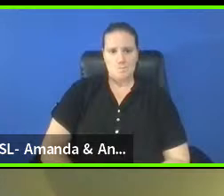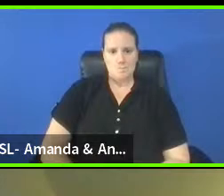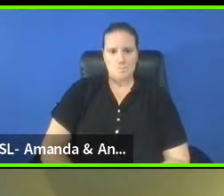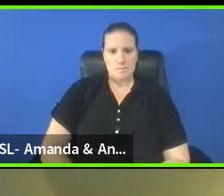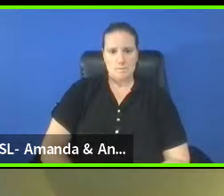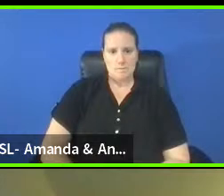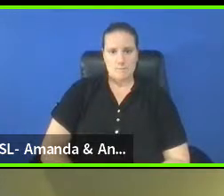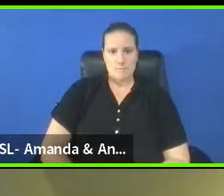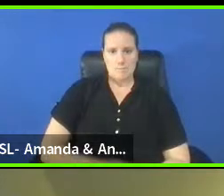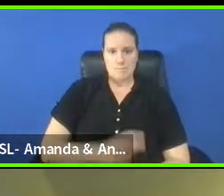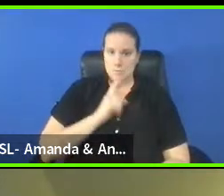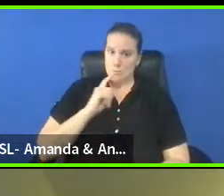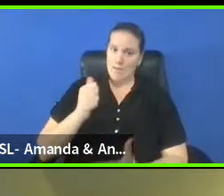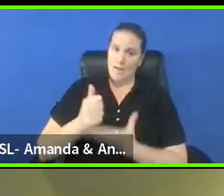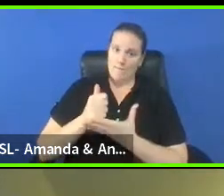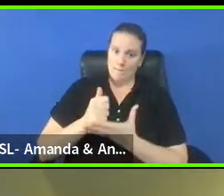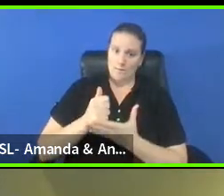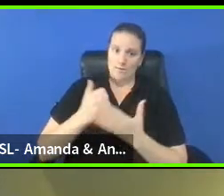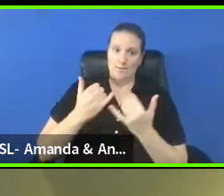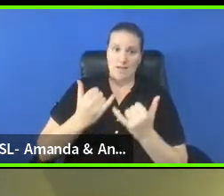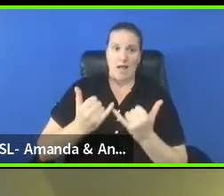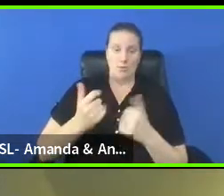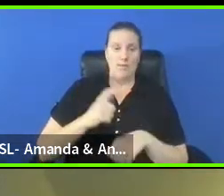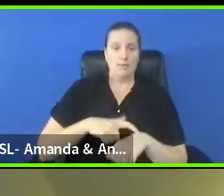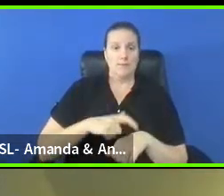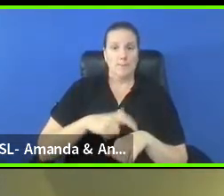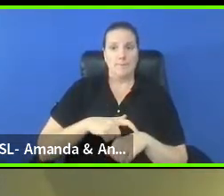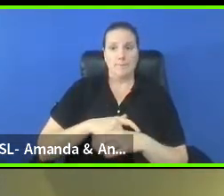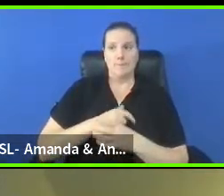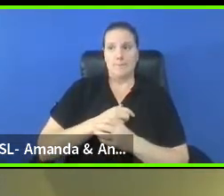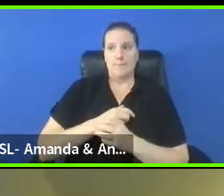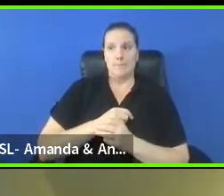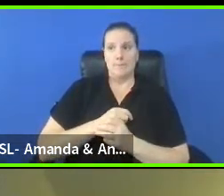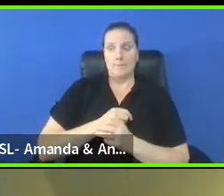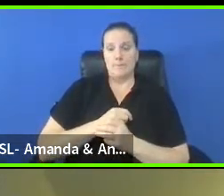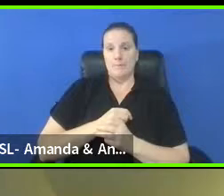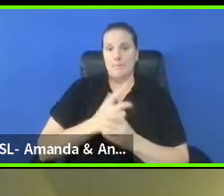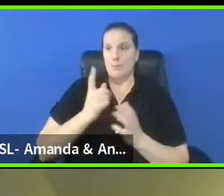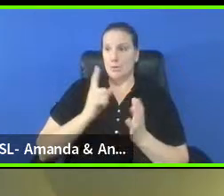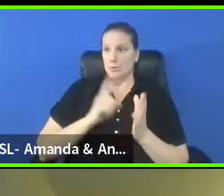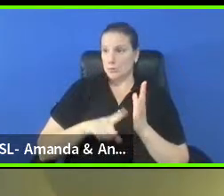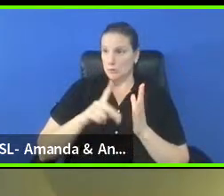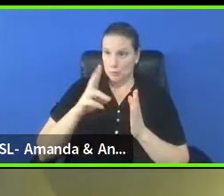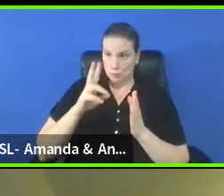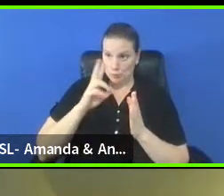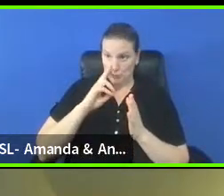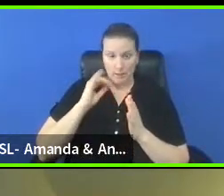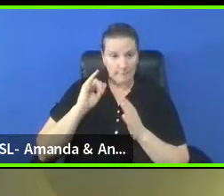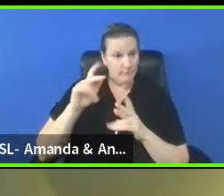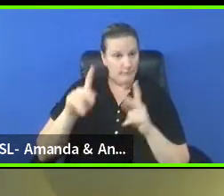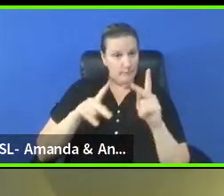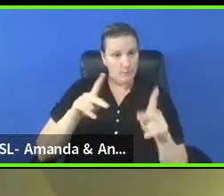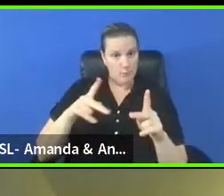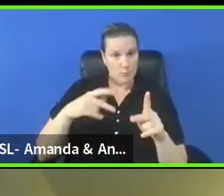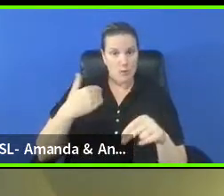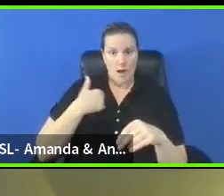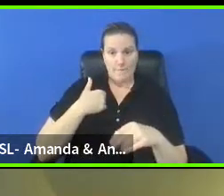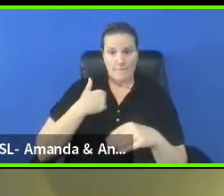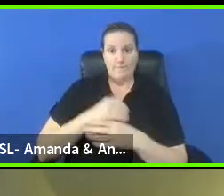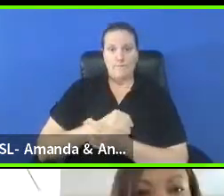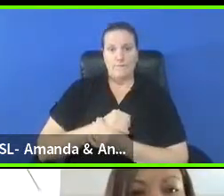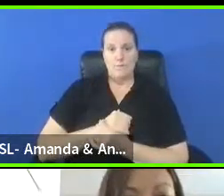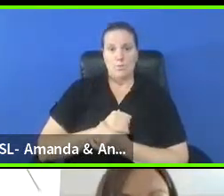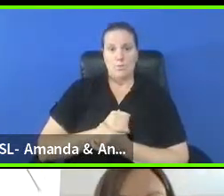This has been really helpful. We're at that point where I want to just check to see if we have folks that would